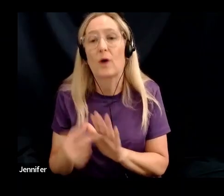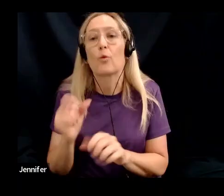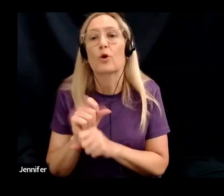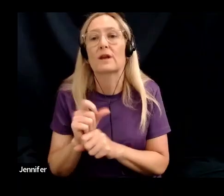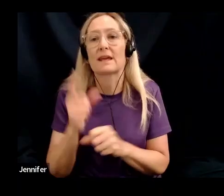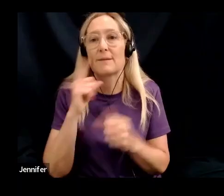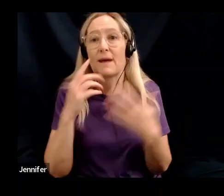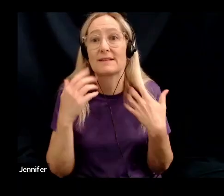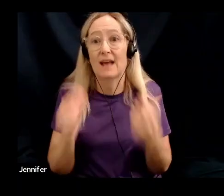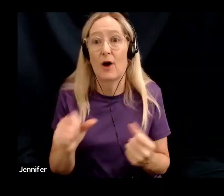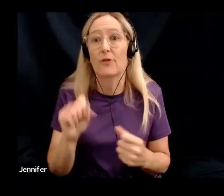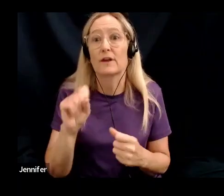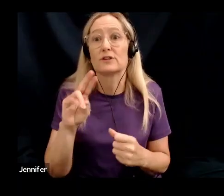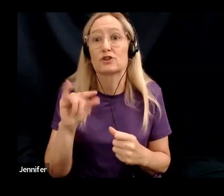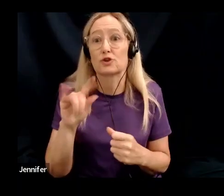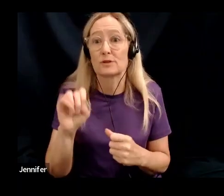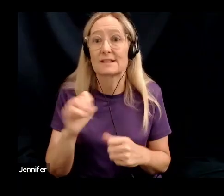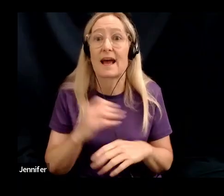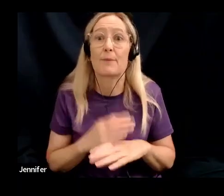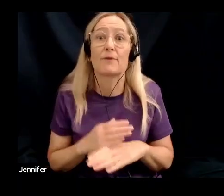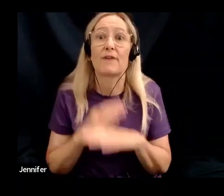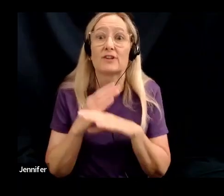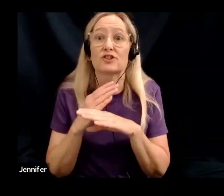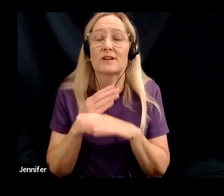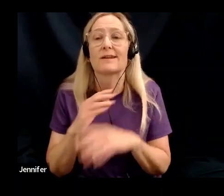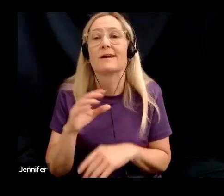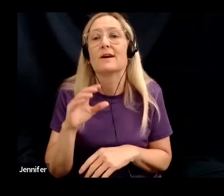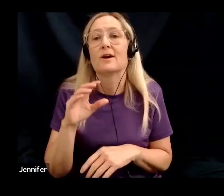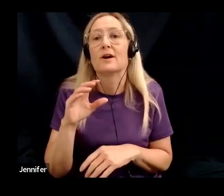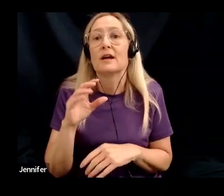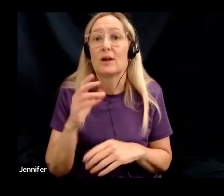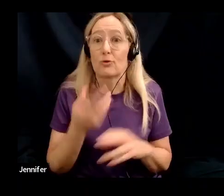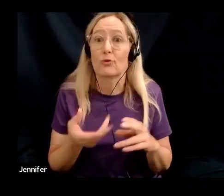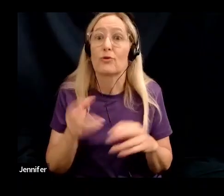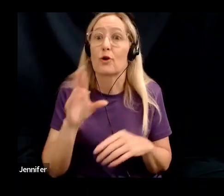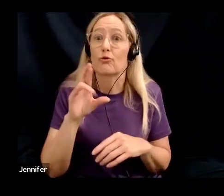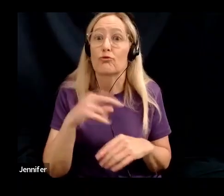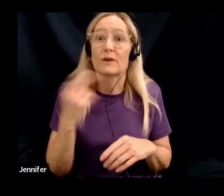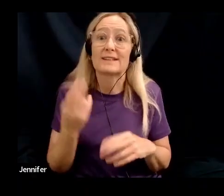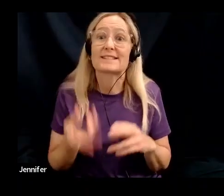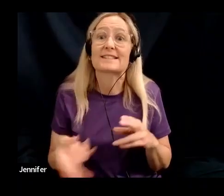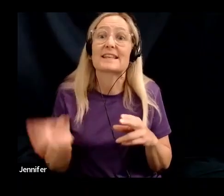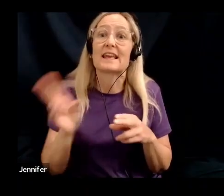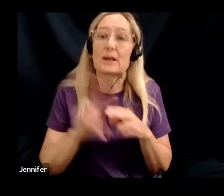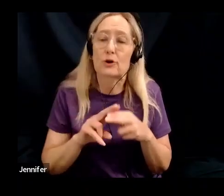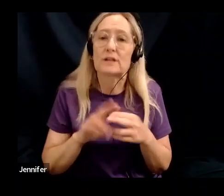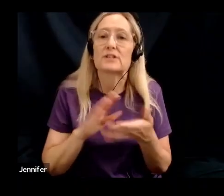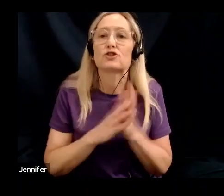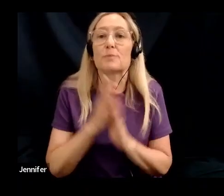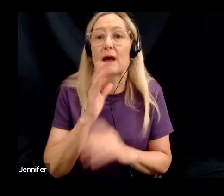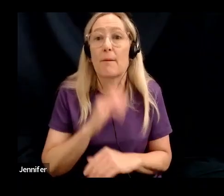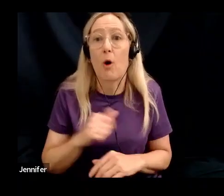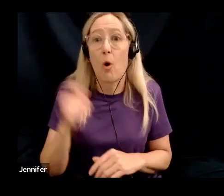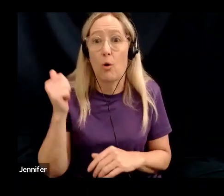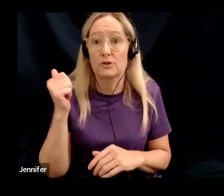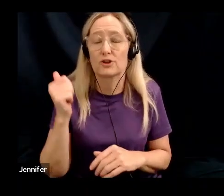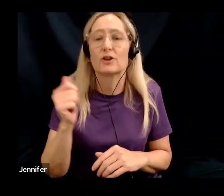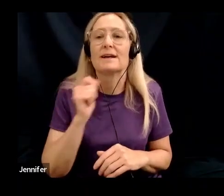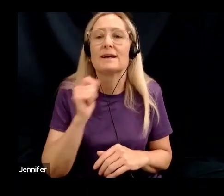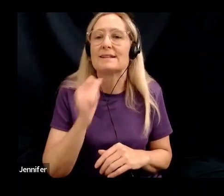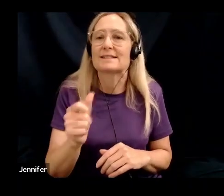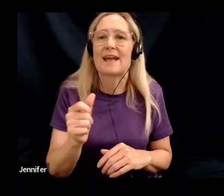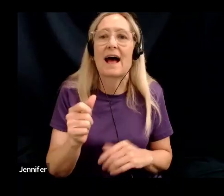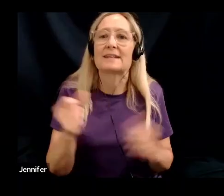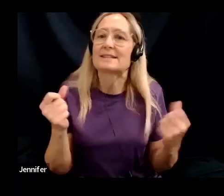suicide prevention, we know that suicide risk actually increases as you age. And so this is not to